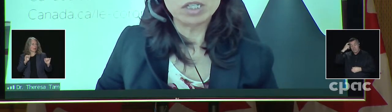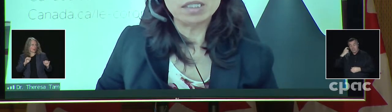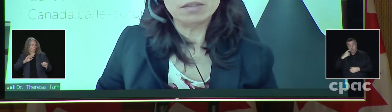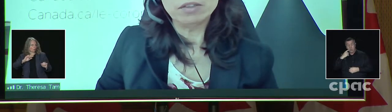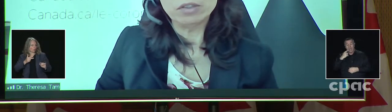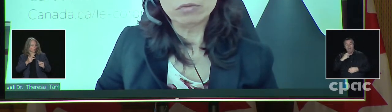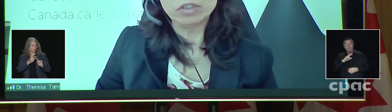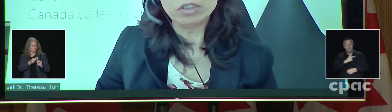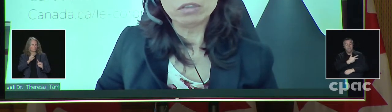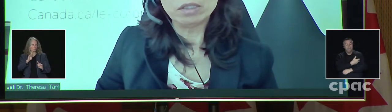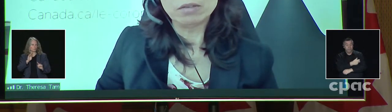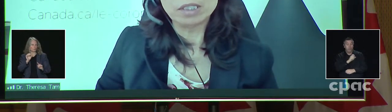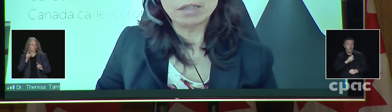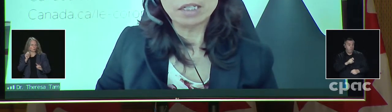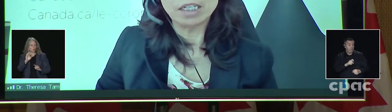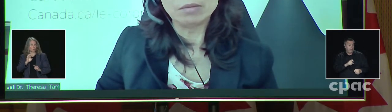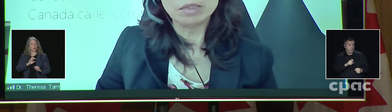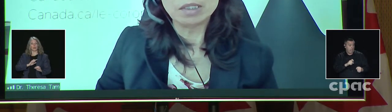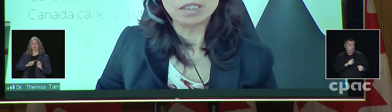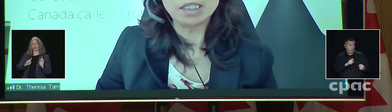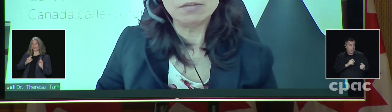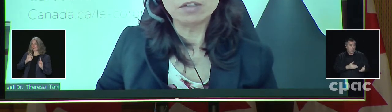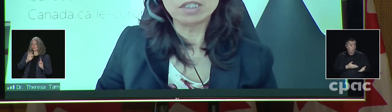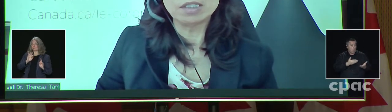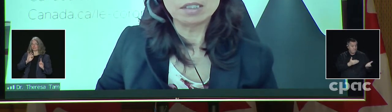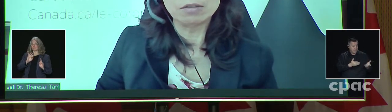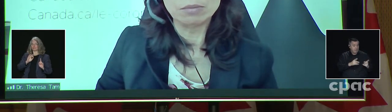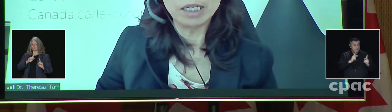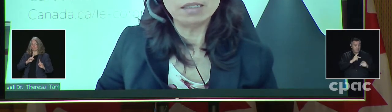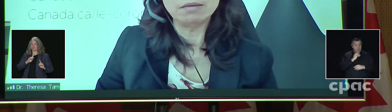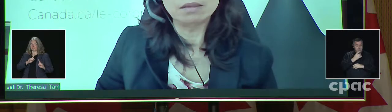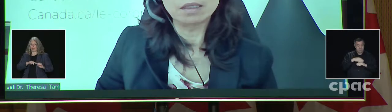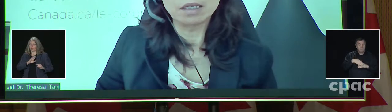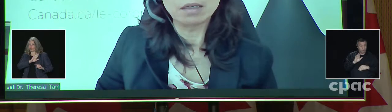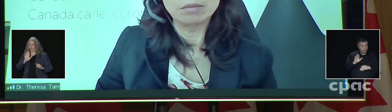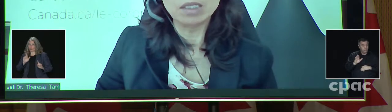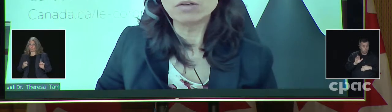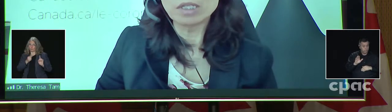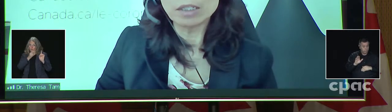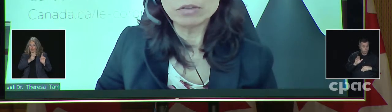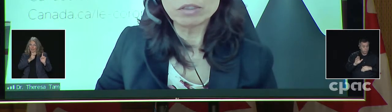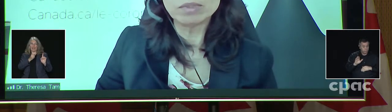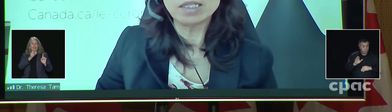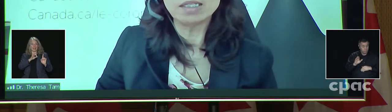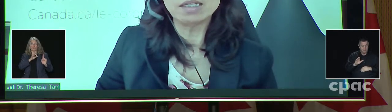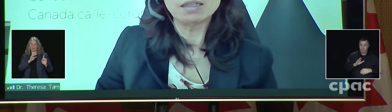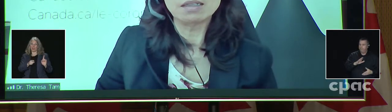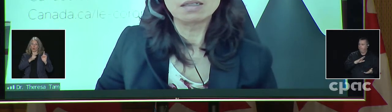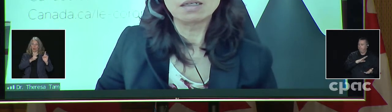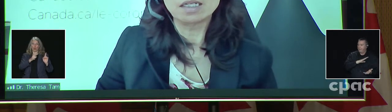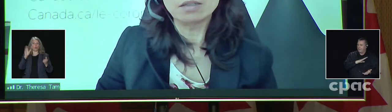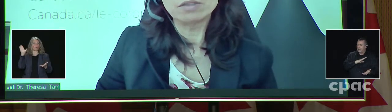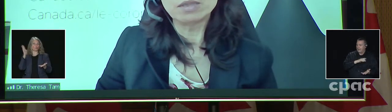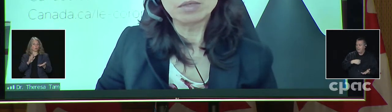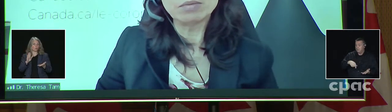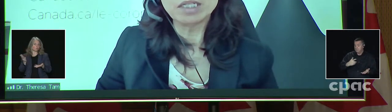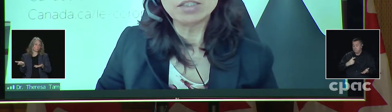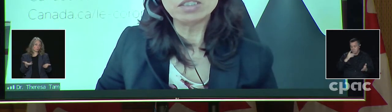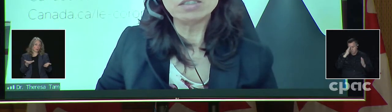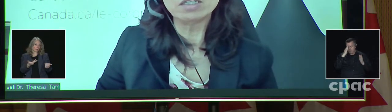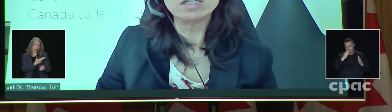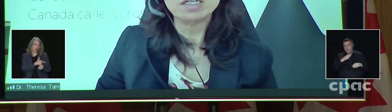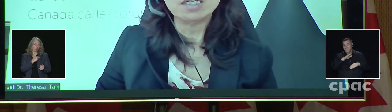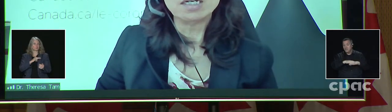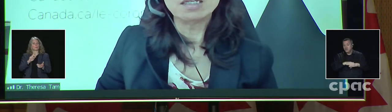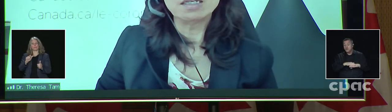your objective is to reduce serious outcomes, the key focus still remains the older age groups and the other higher risk